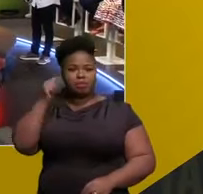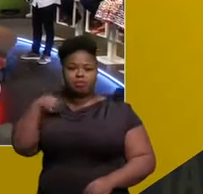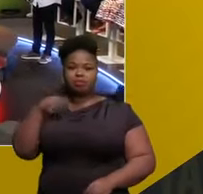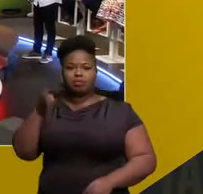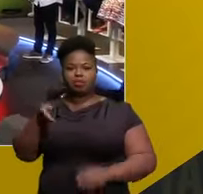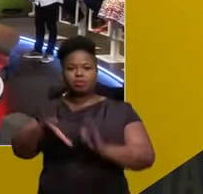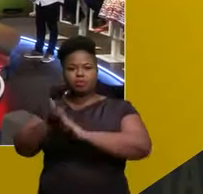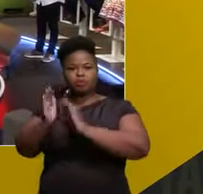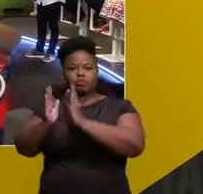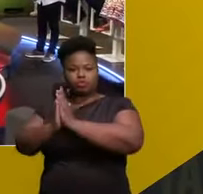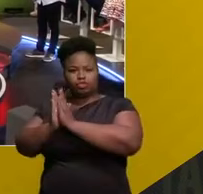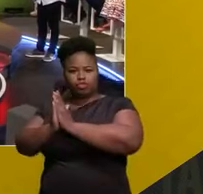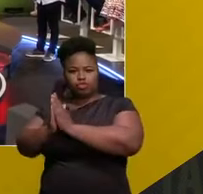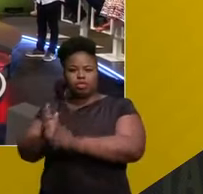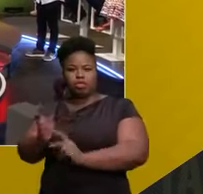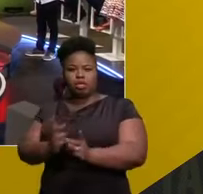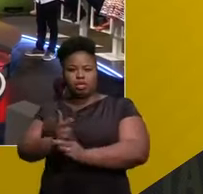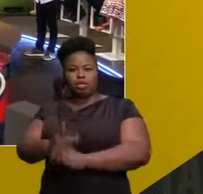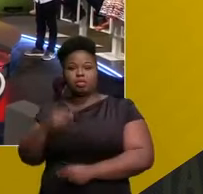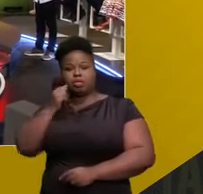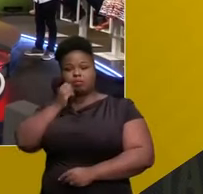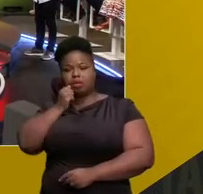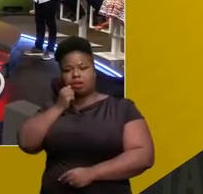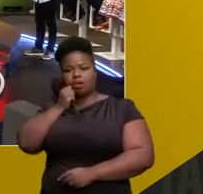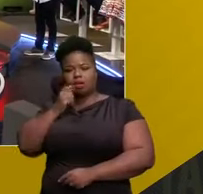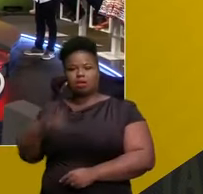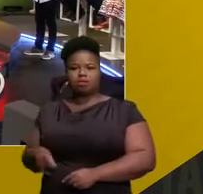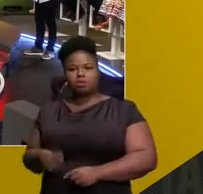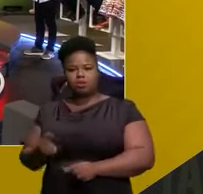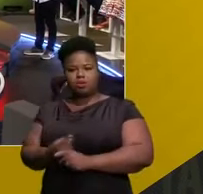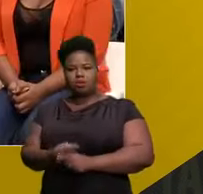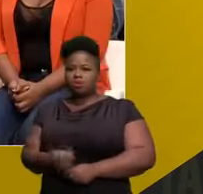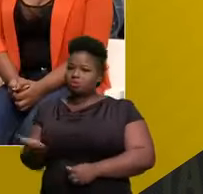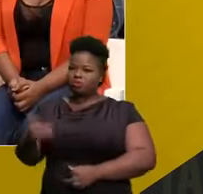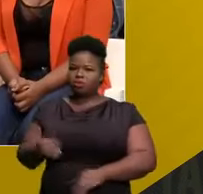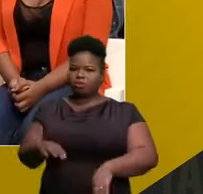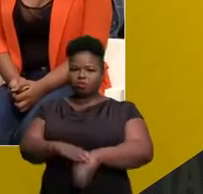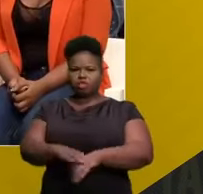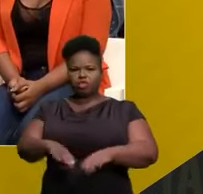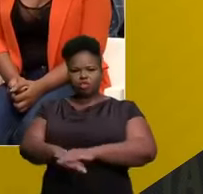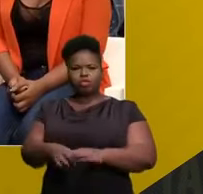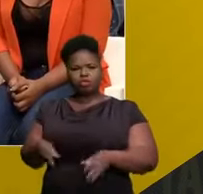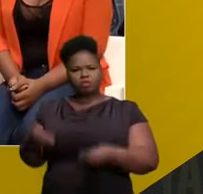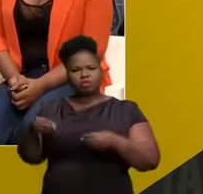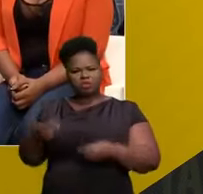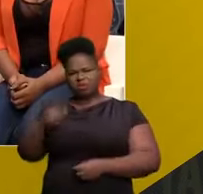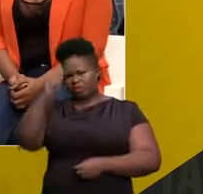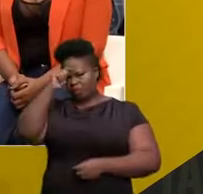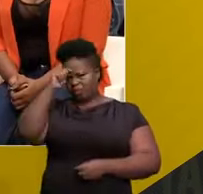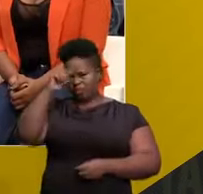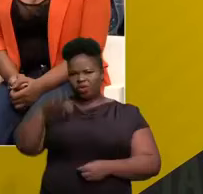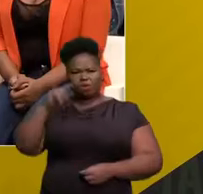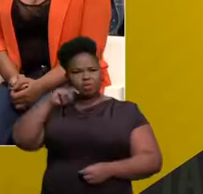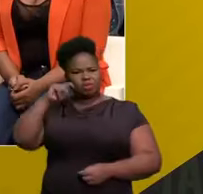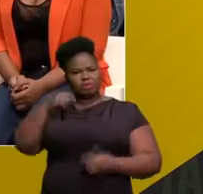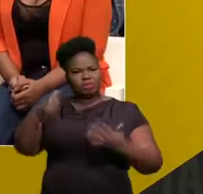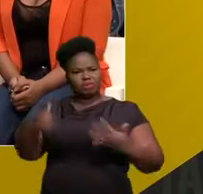Yeah. Being a son twin. And this man literally conned me of my shoes and my socks. As a small boy, I was literally 6 years